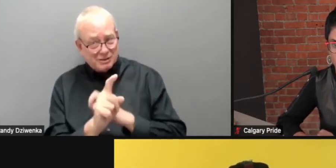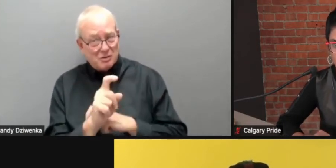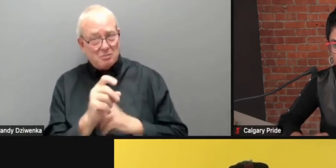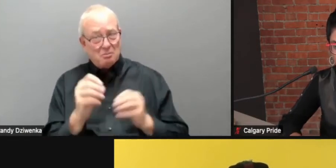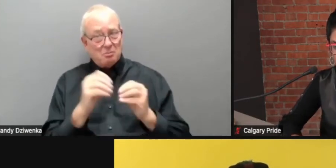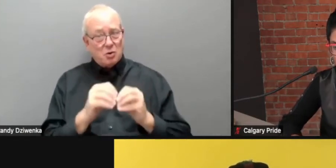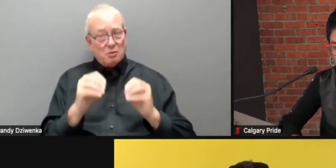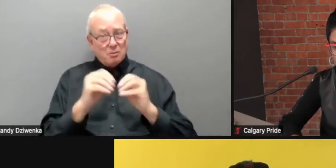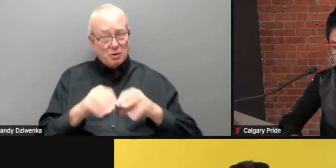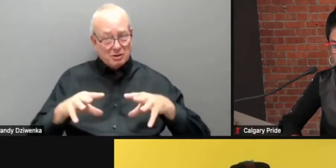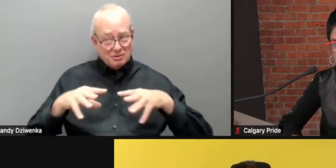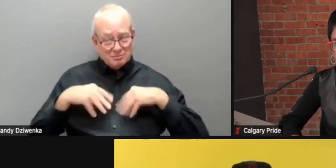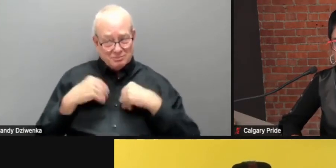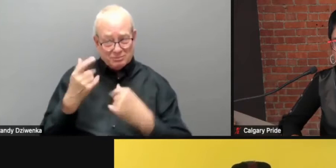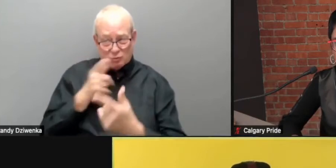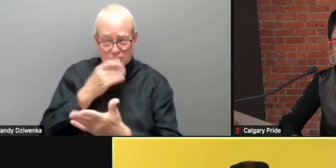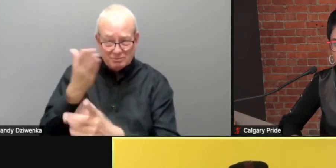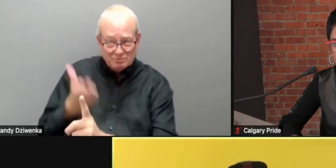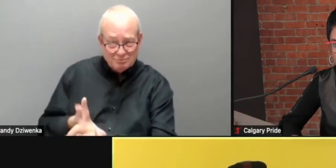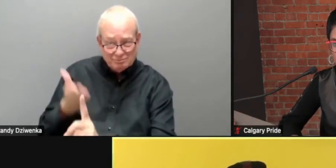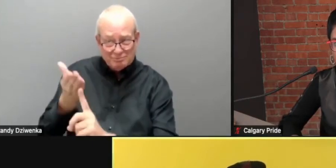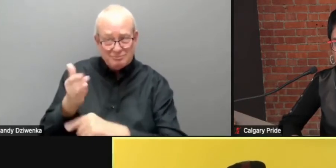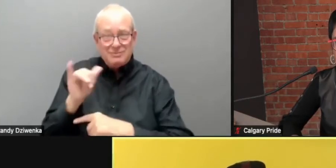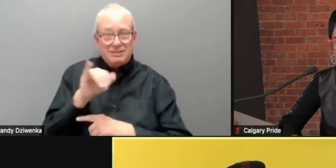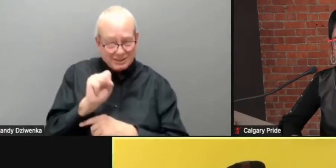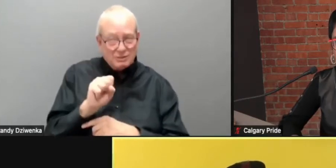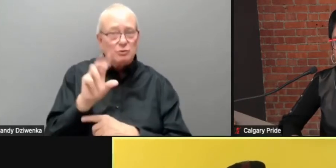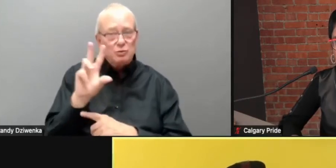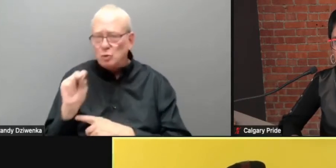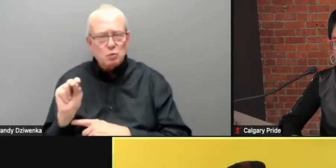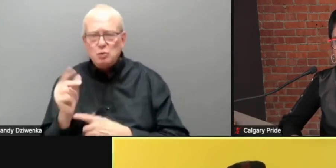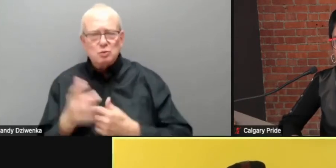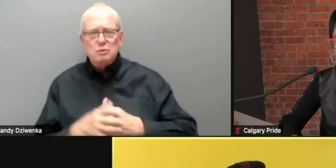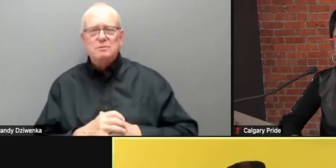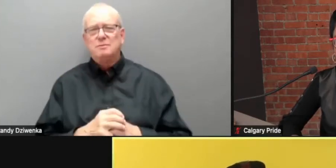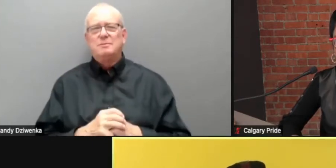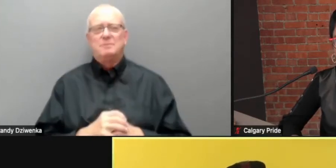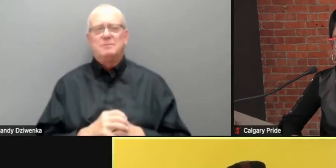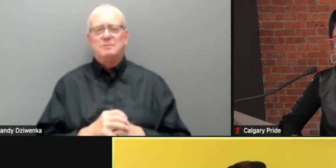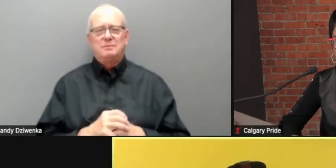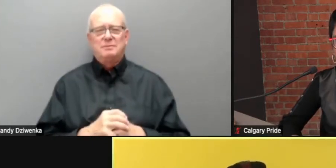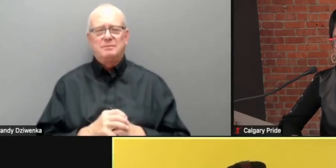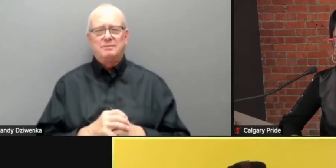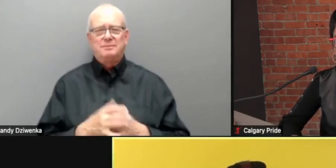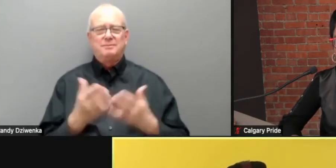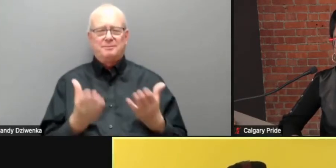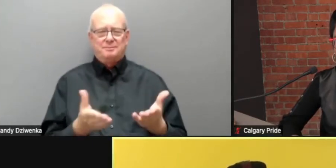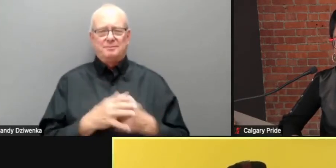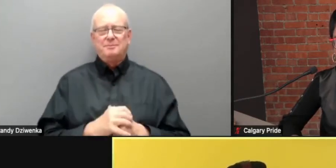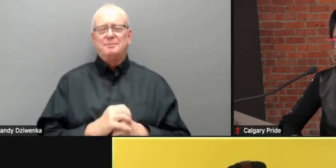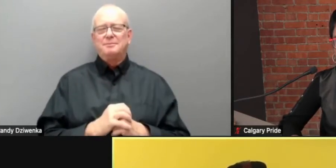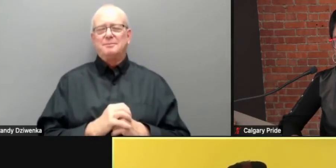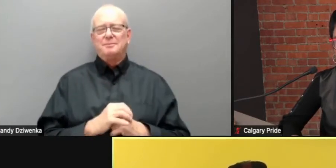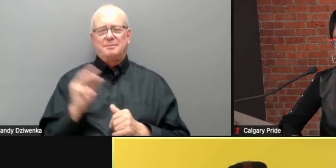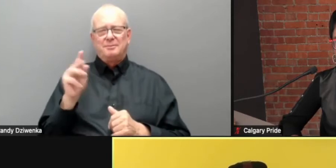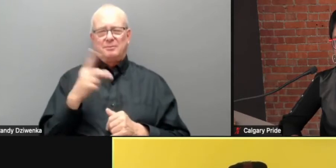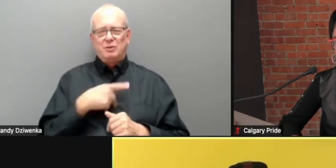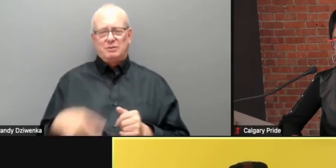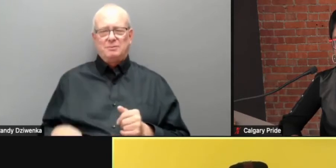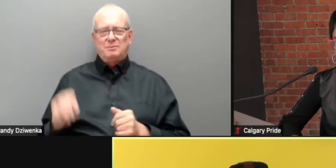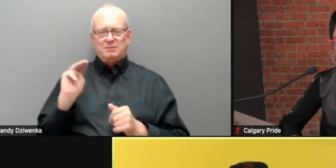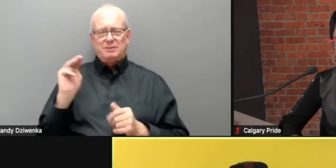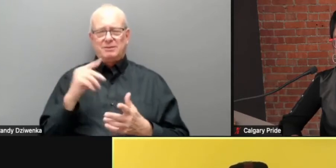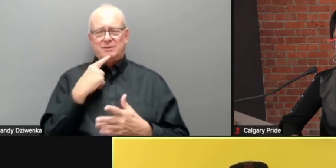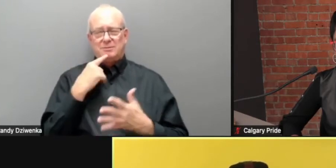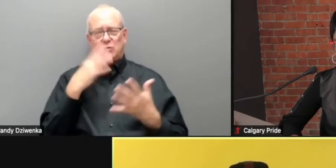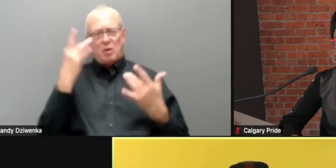out? Yeah, definitely. My entire purpose of coming out was that I wanted a